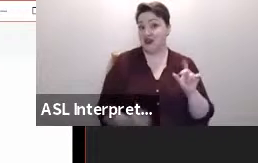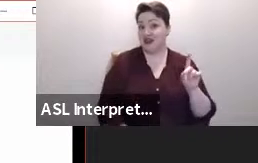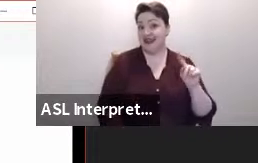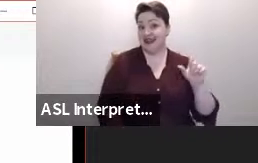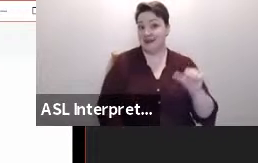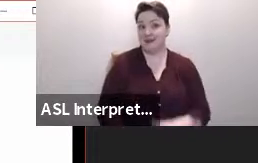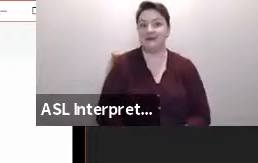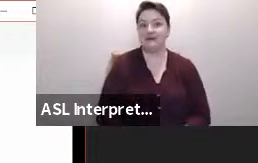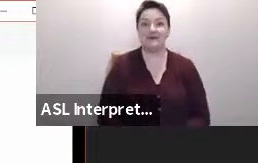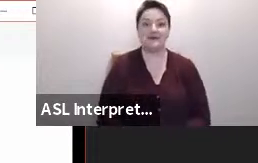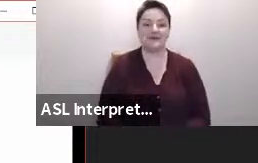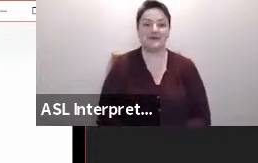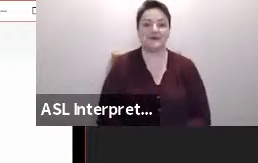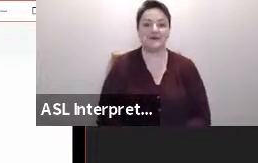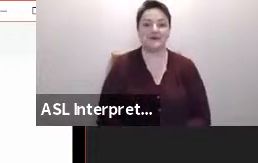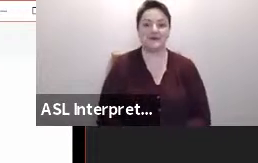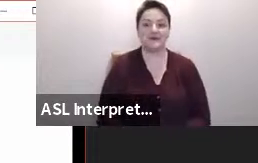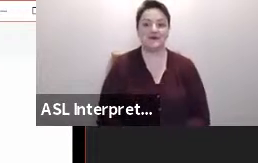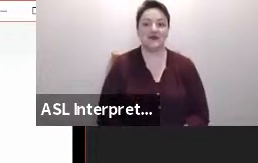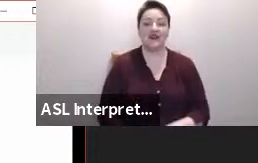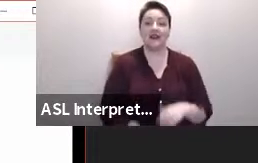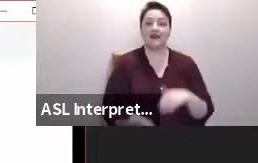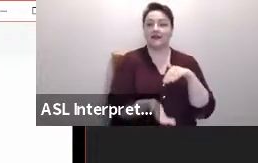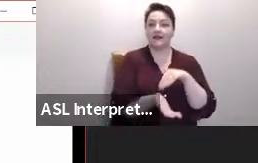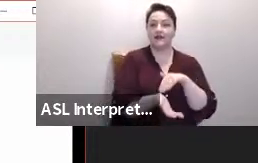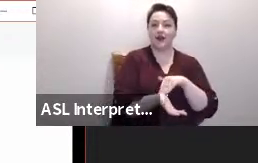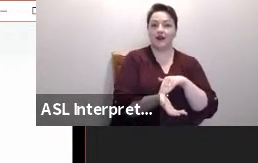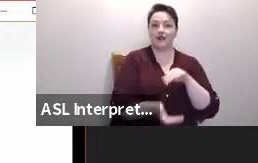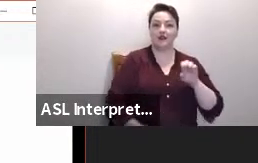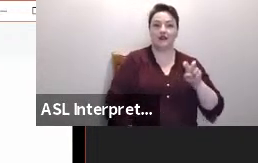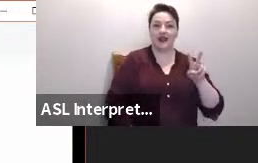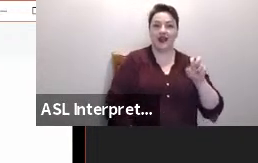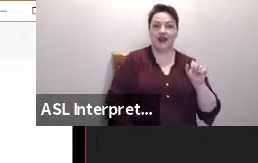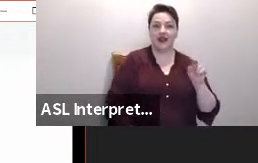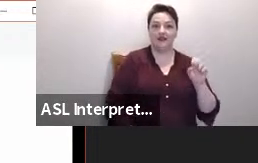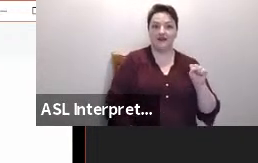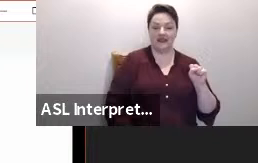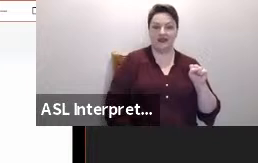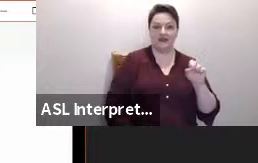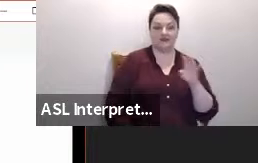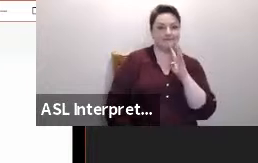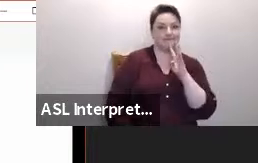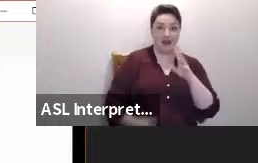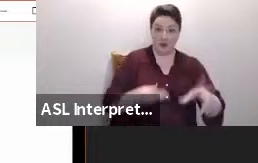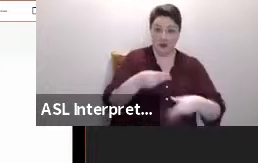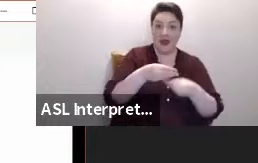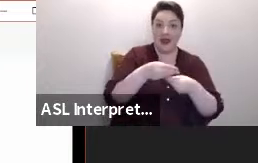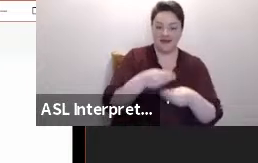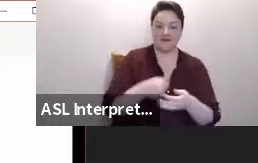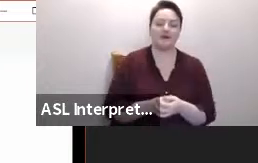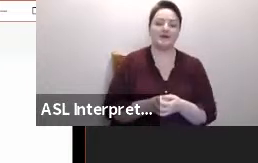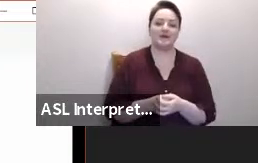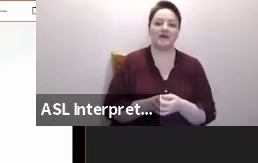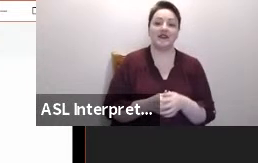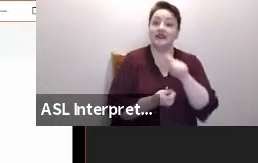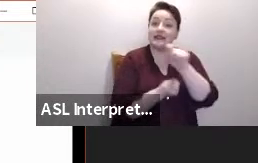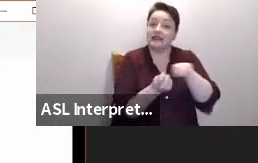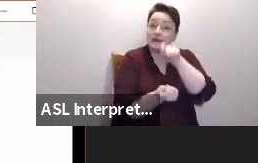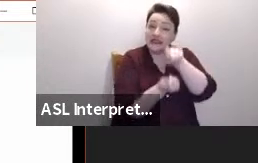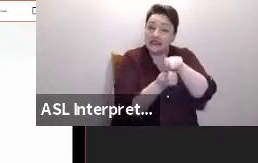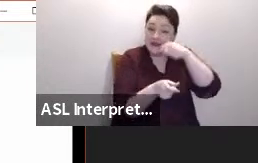And I can probably just add one more thing to what Dr. Dubé was saying, is that, you know, specifically for